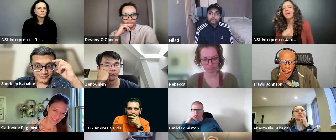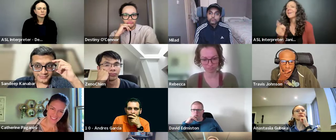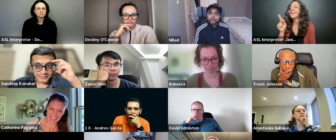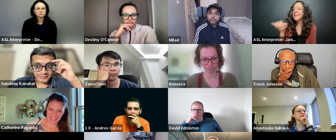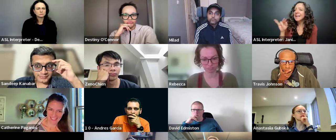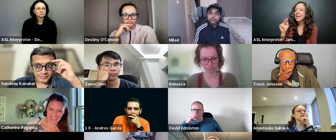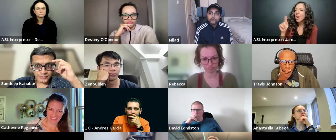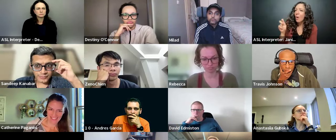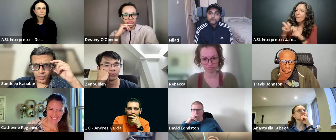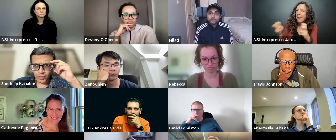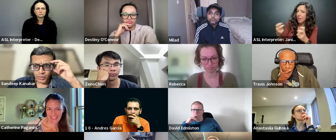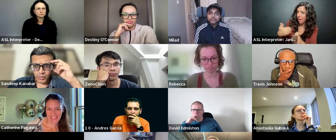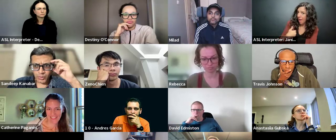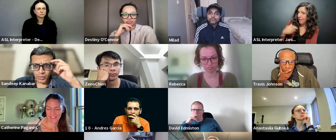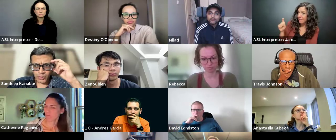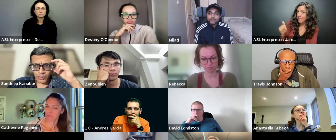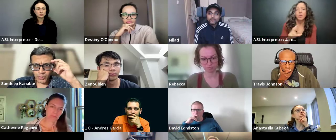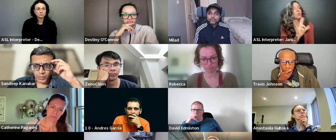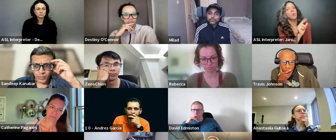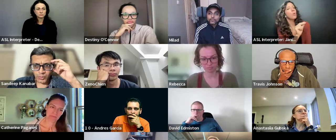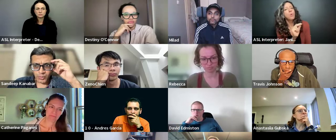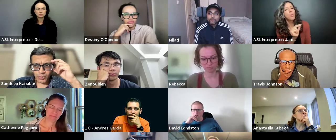Oh. No?